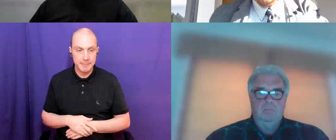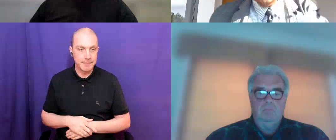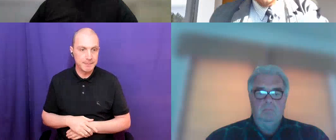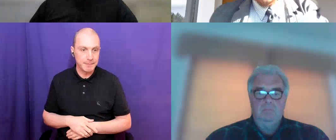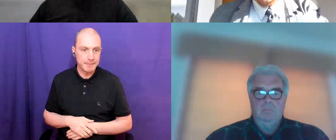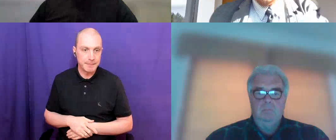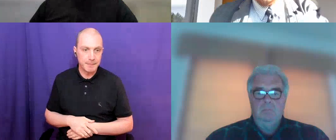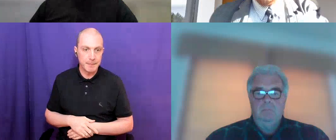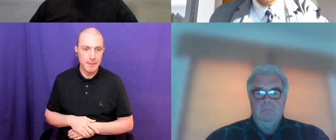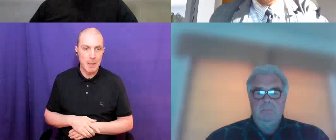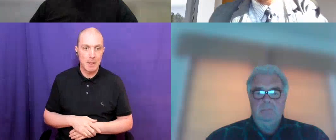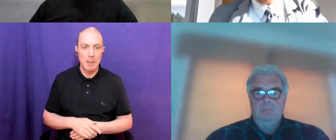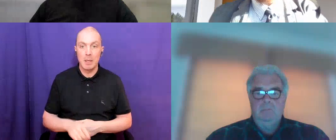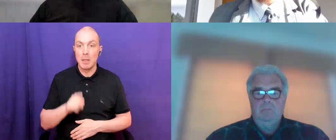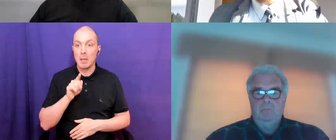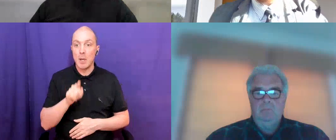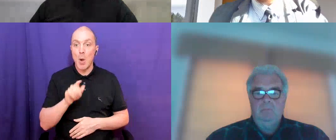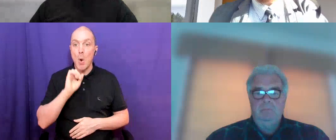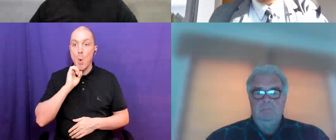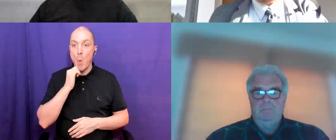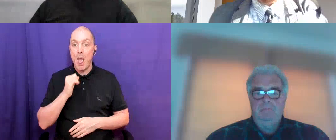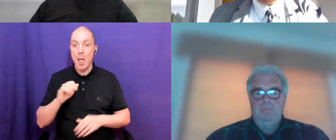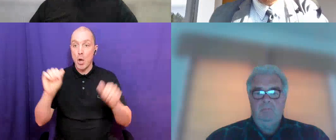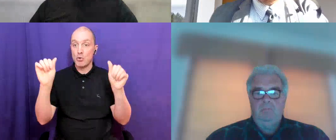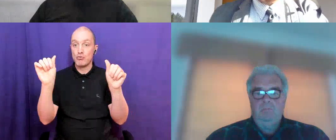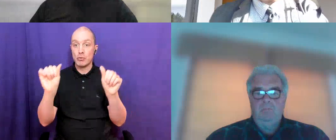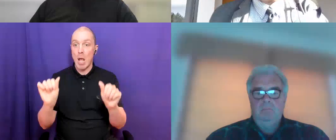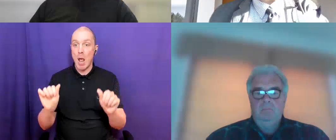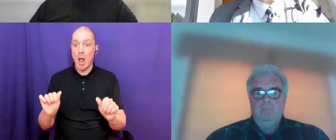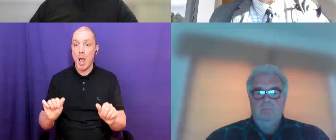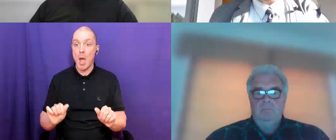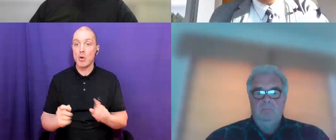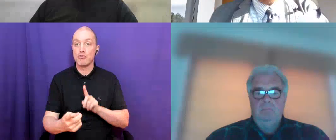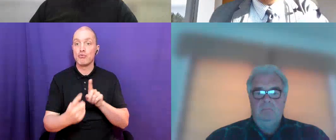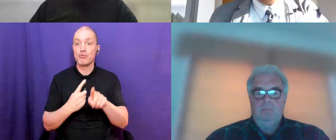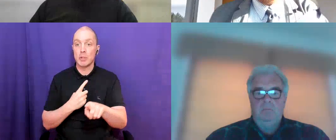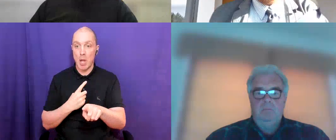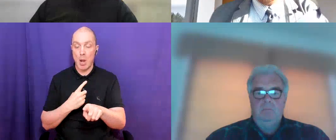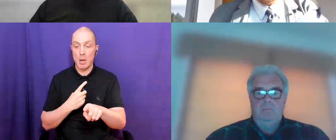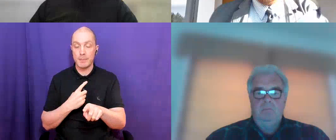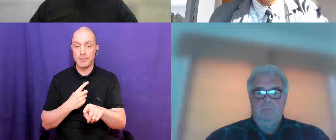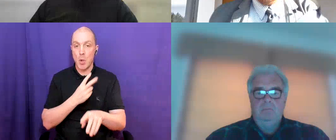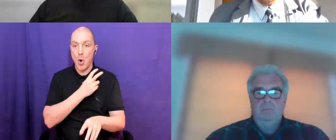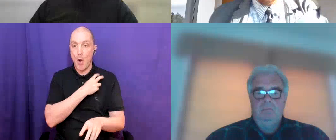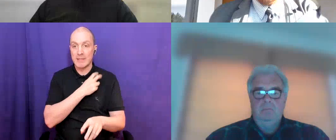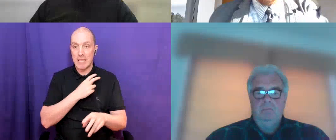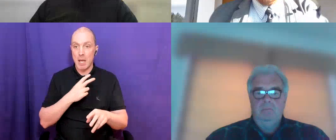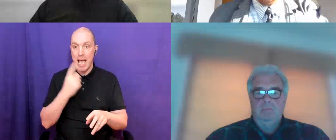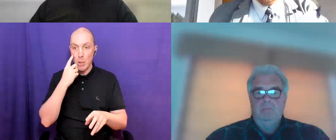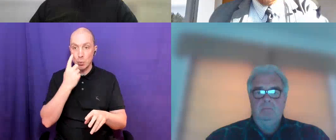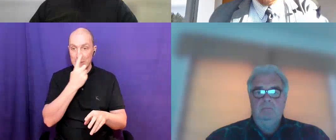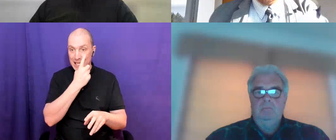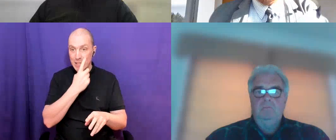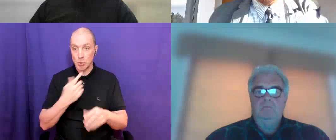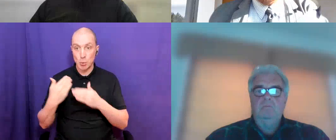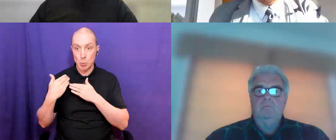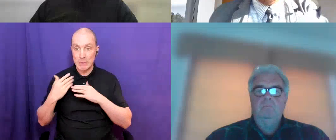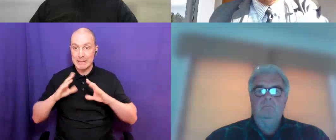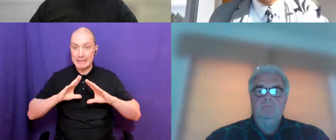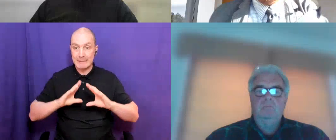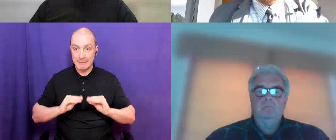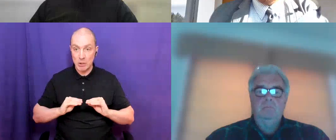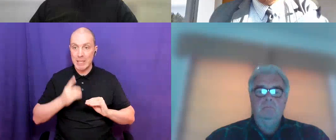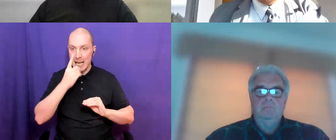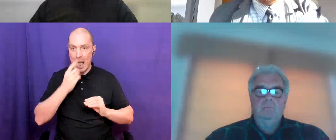We will then produce a result, and on completion of the returning officer's adjudication duties, the result can then be produced. I